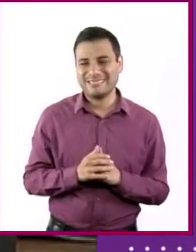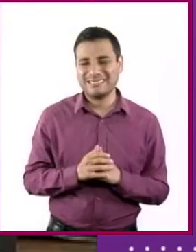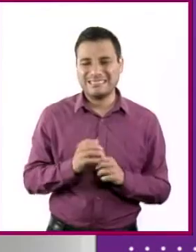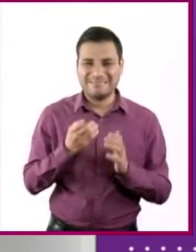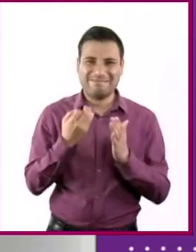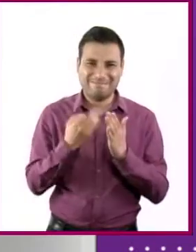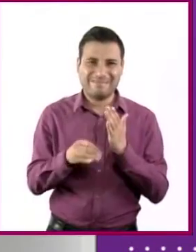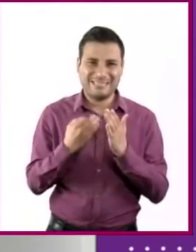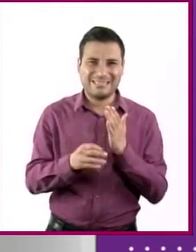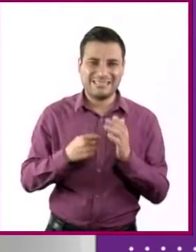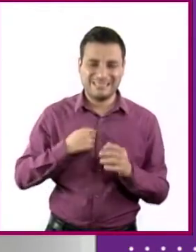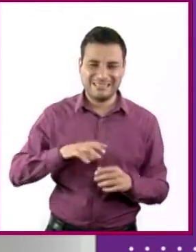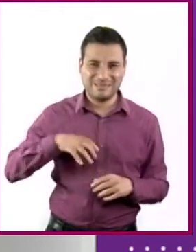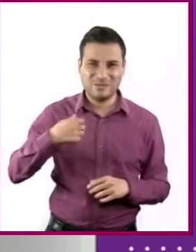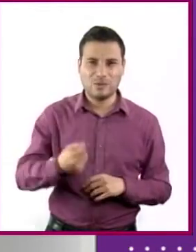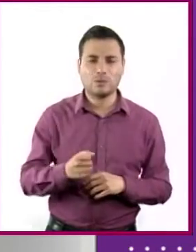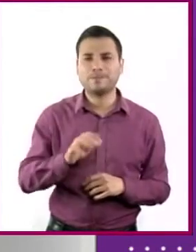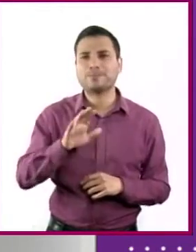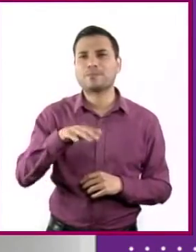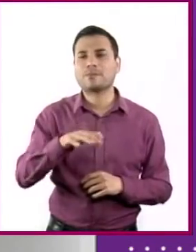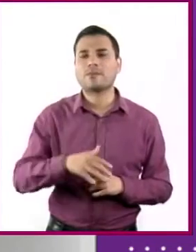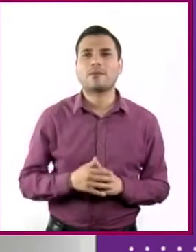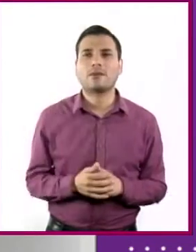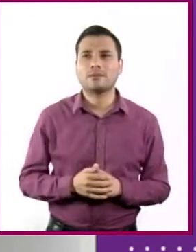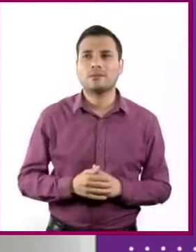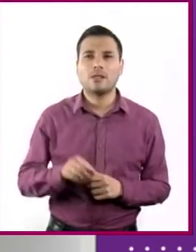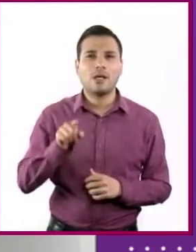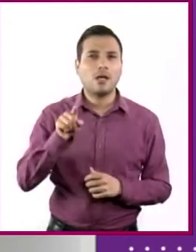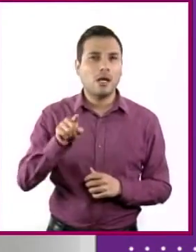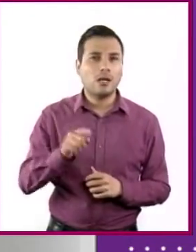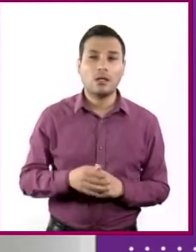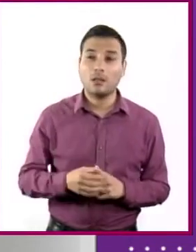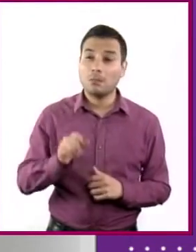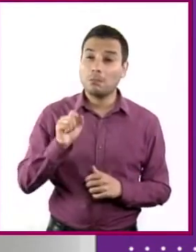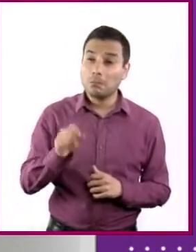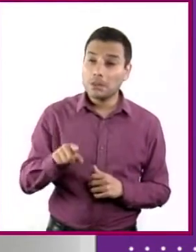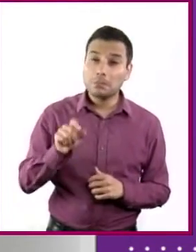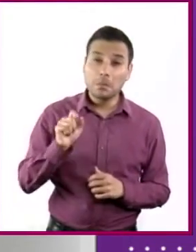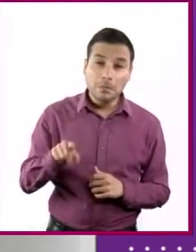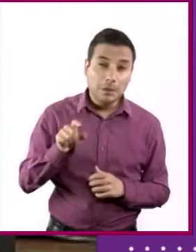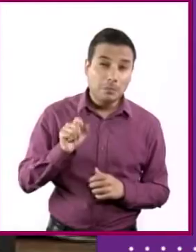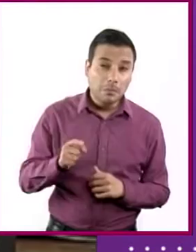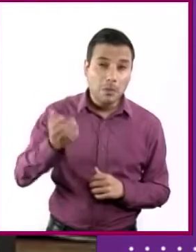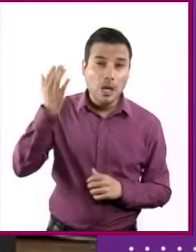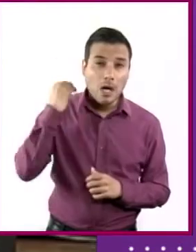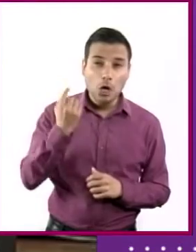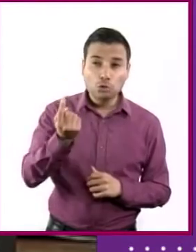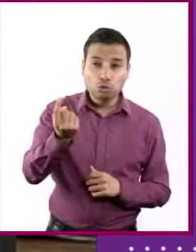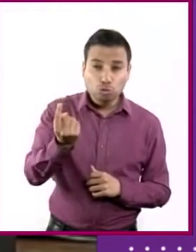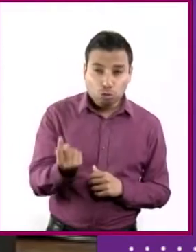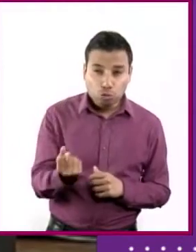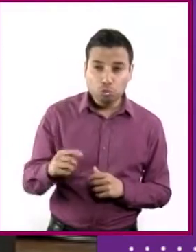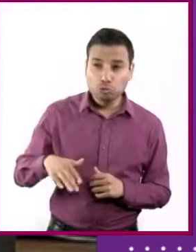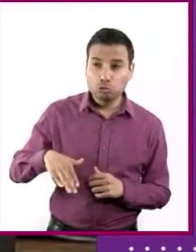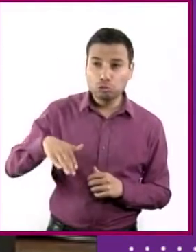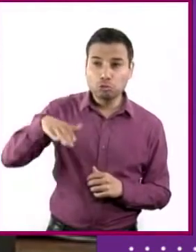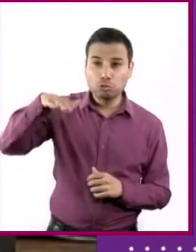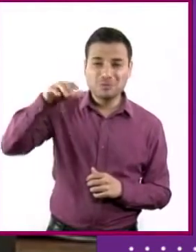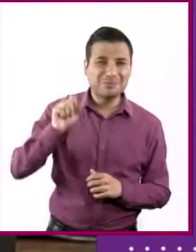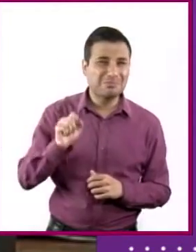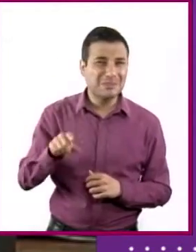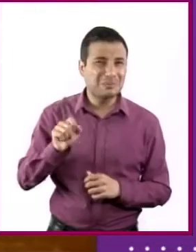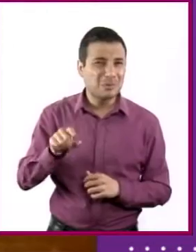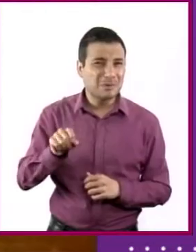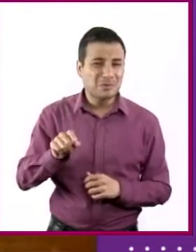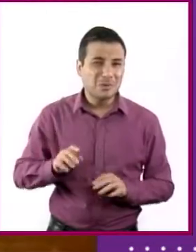harder. Did you know, Hero? He's always been the same since he was a child! Is that true,